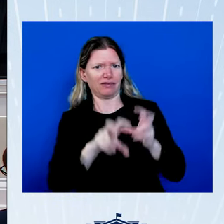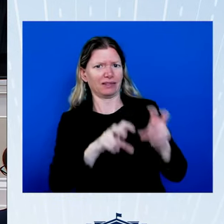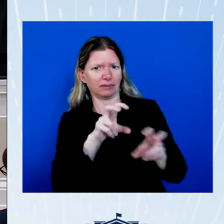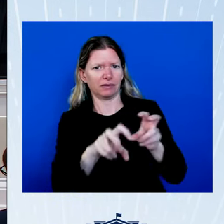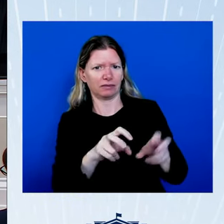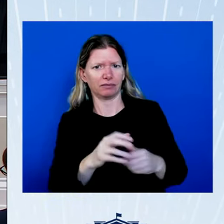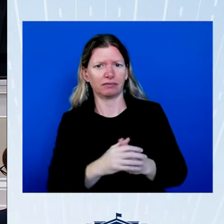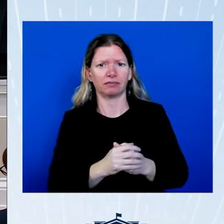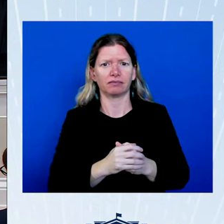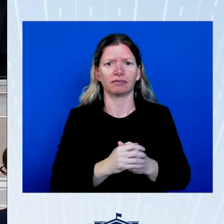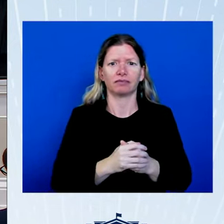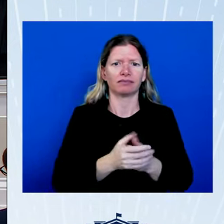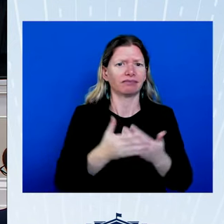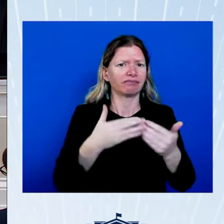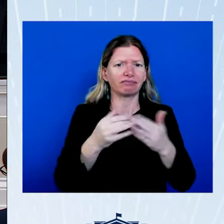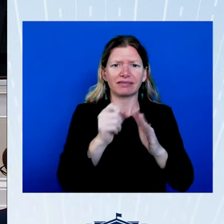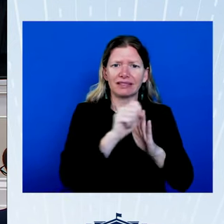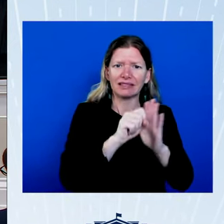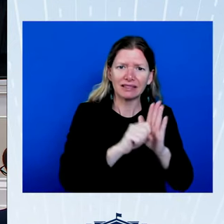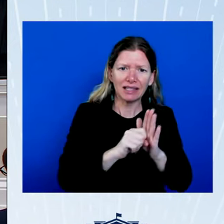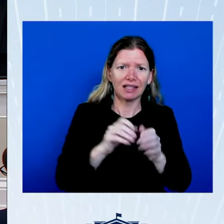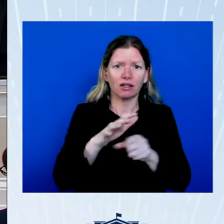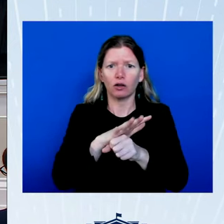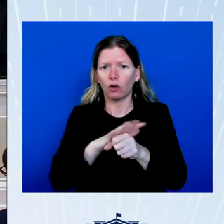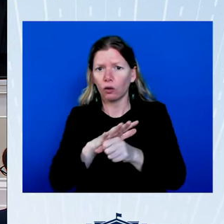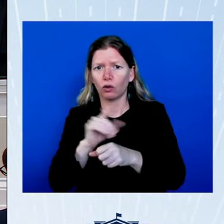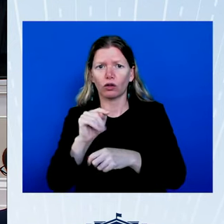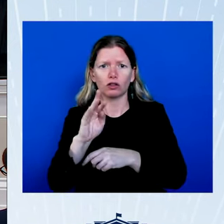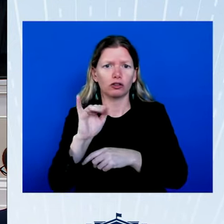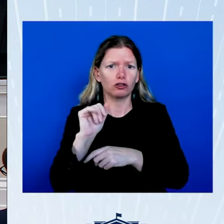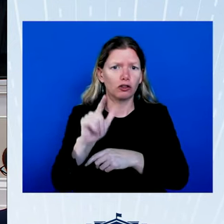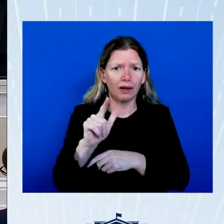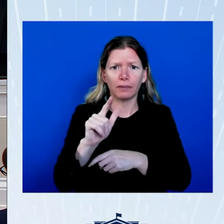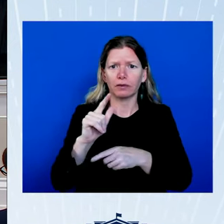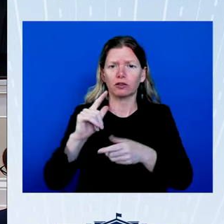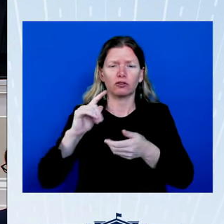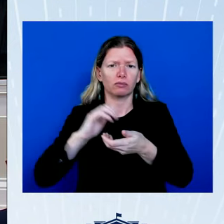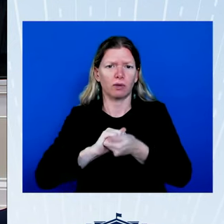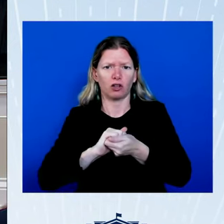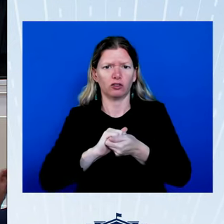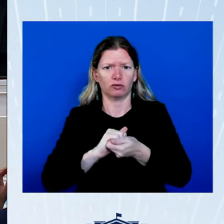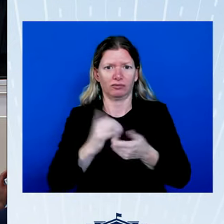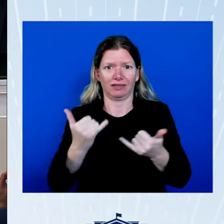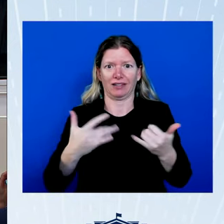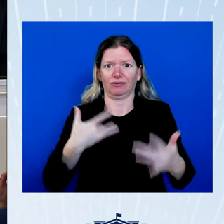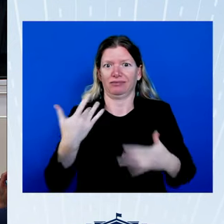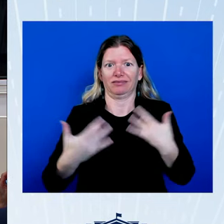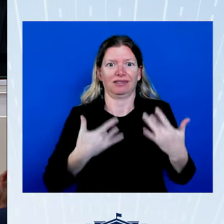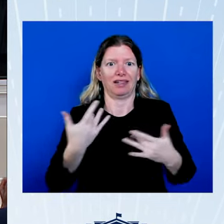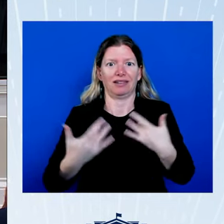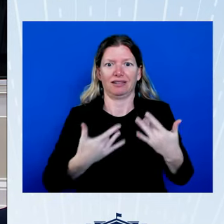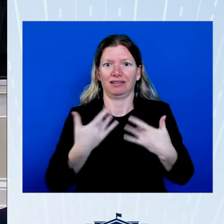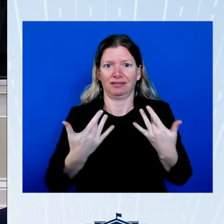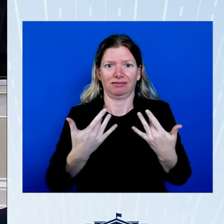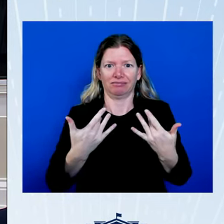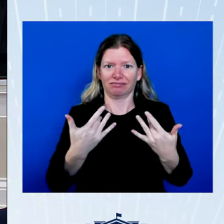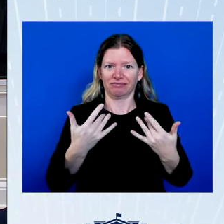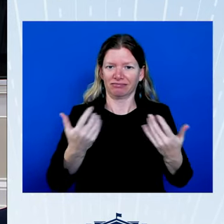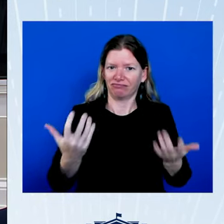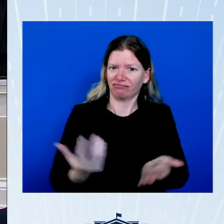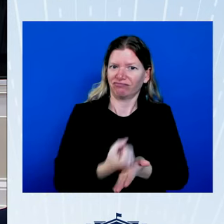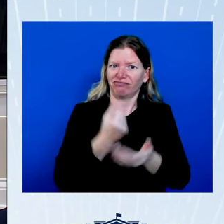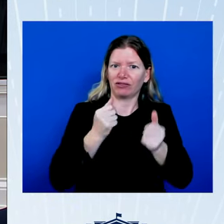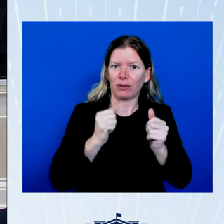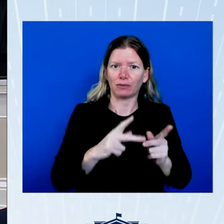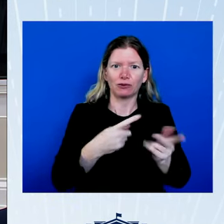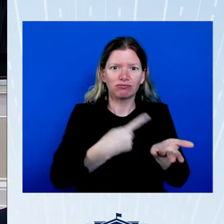and community partners. So it's just so exciting that we're having this dialogue here today and can continue to build those